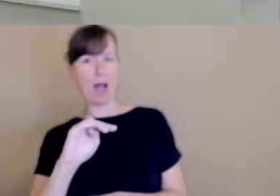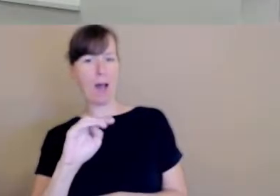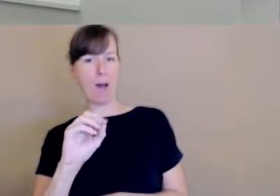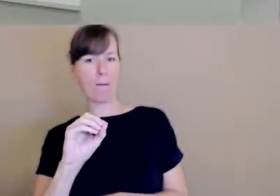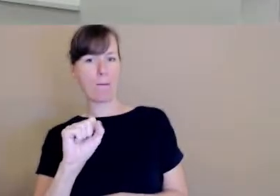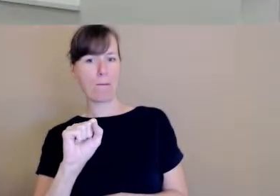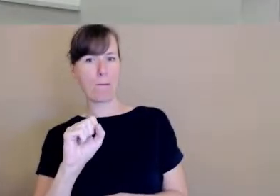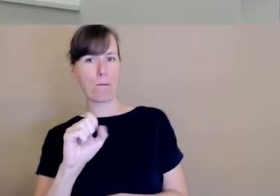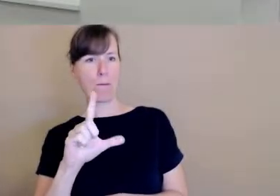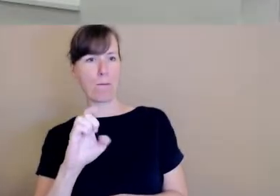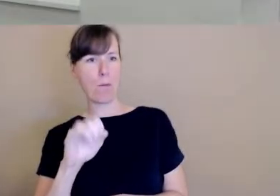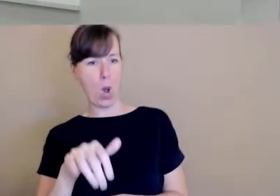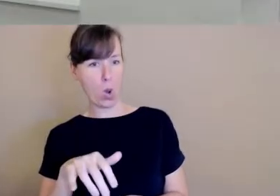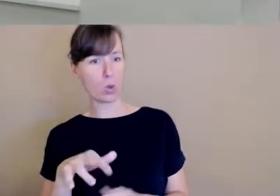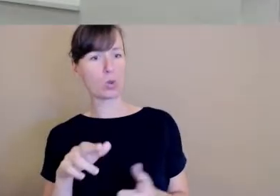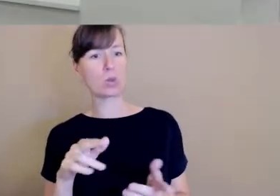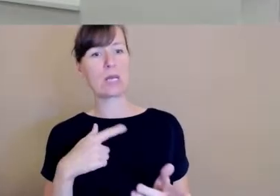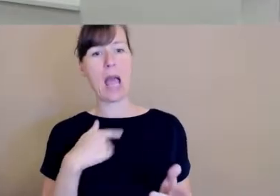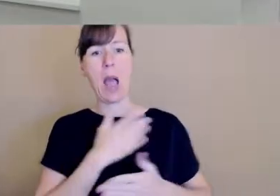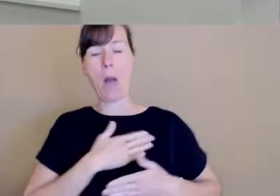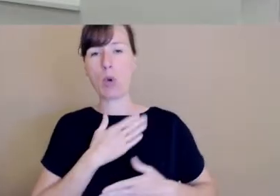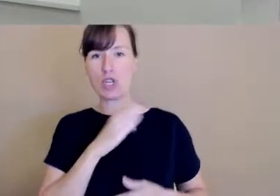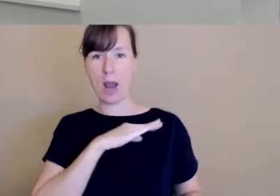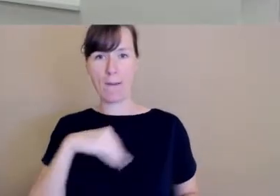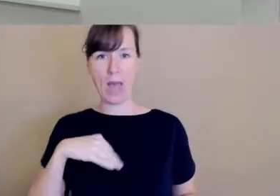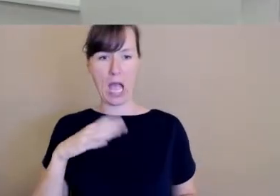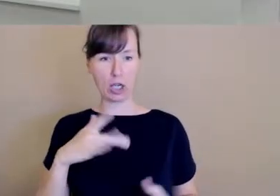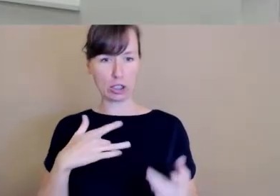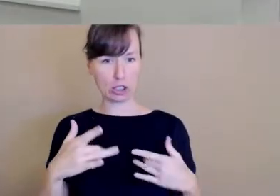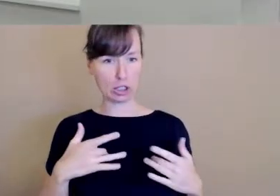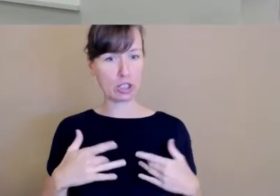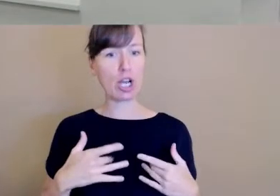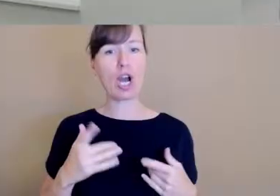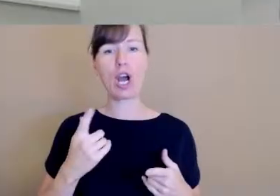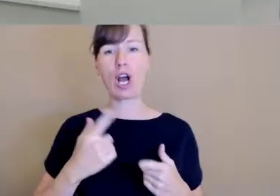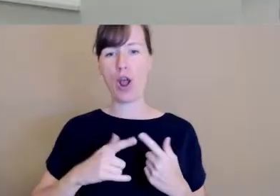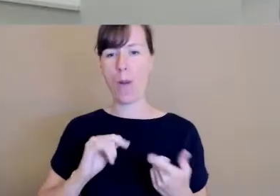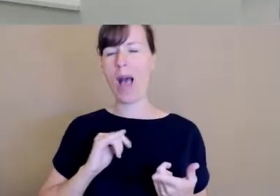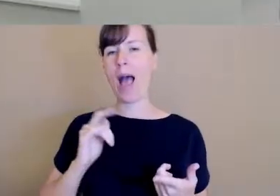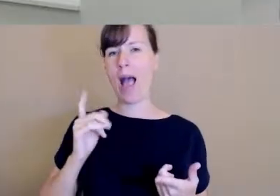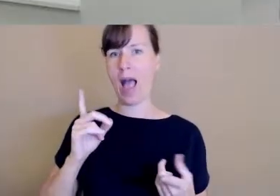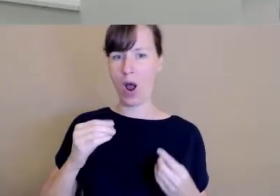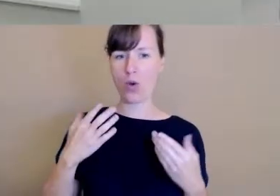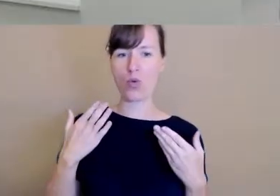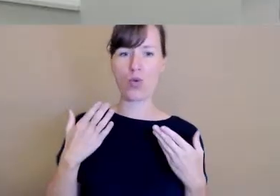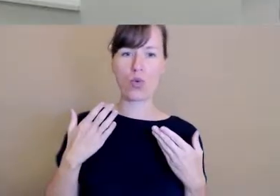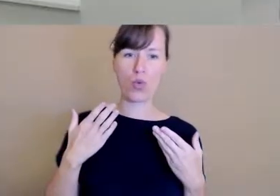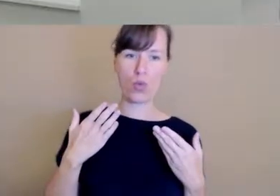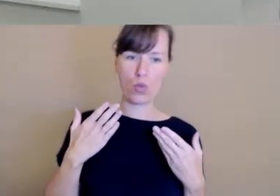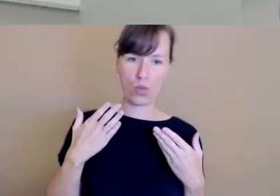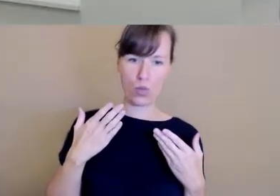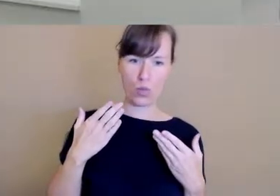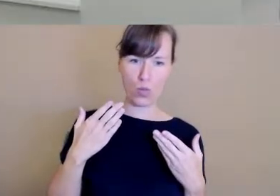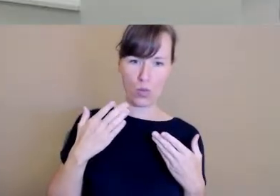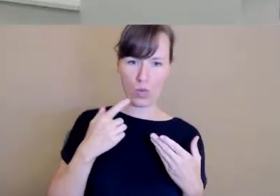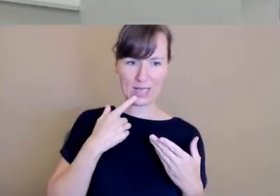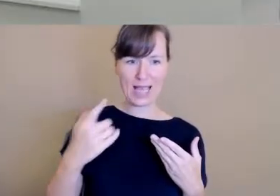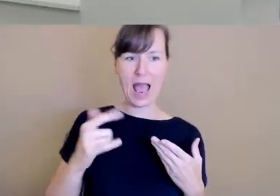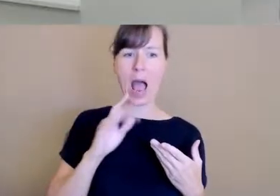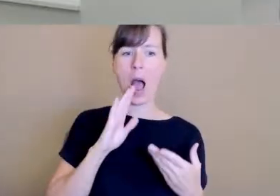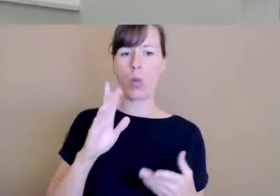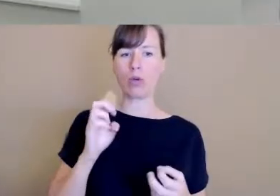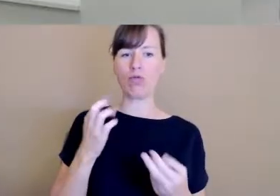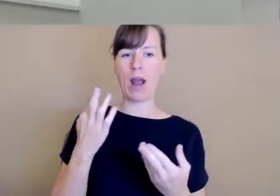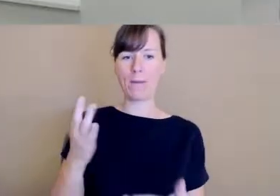this park be named after a very open and public discussion But I think